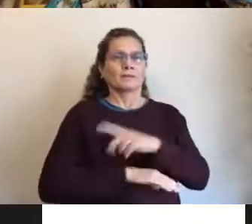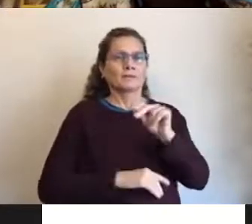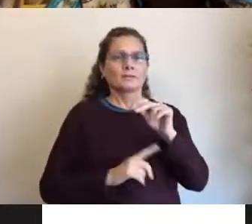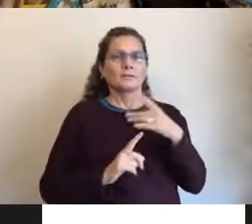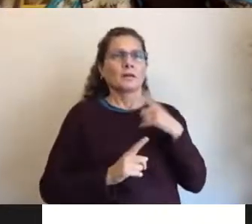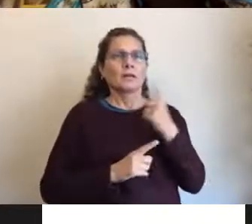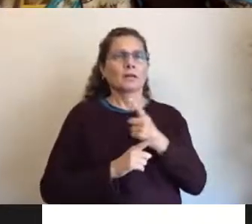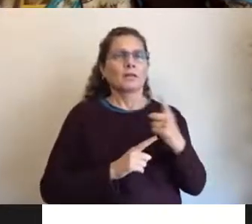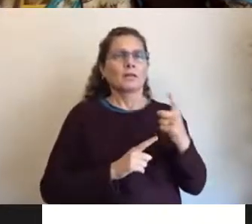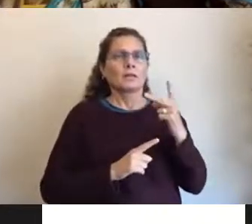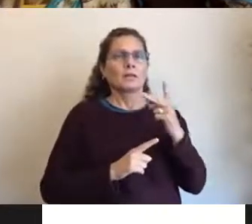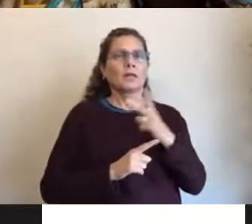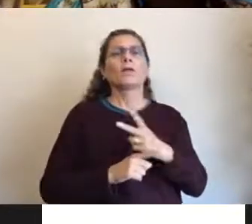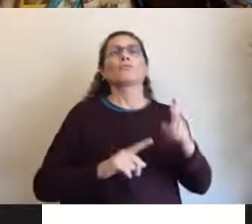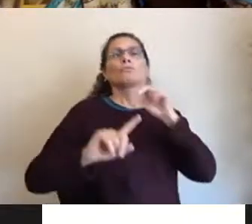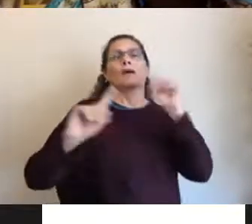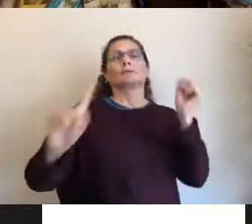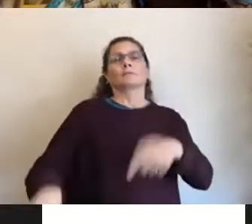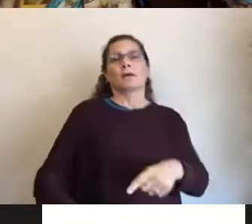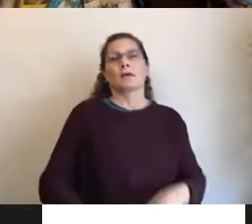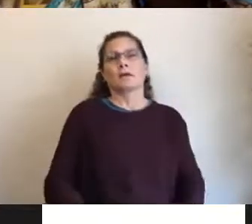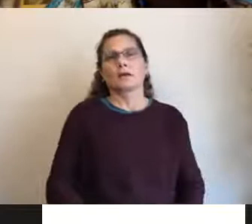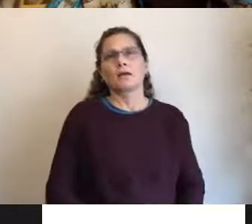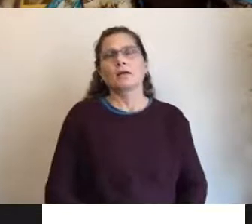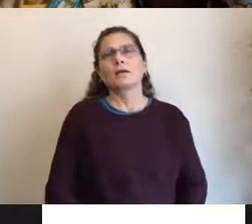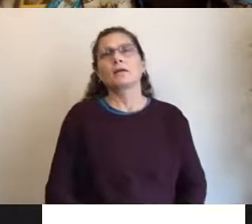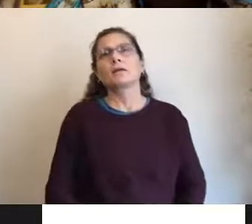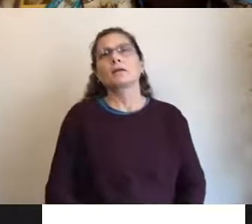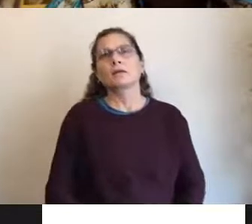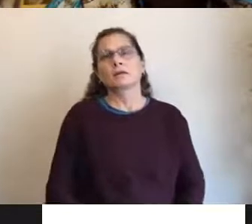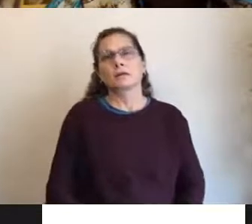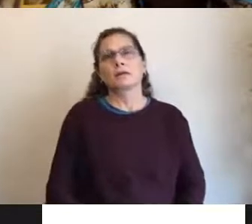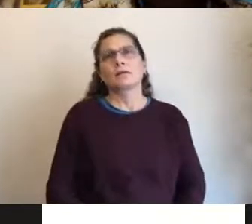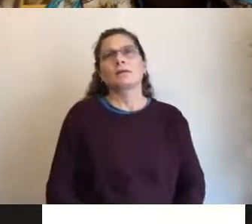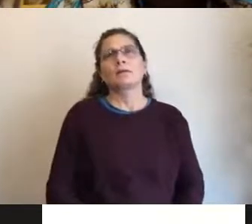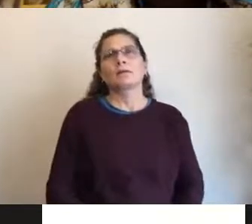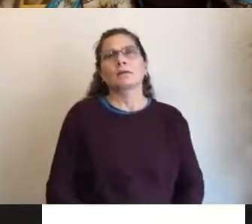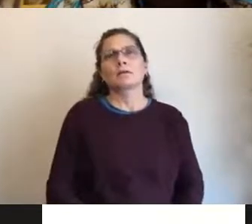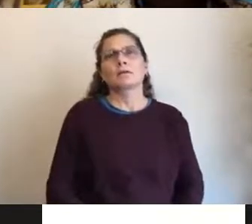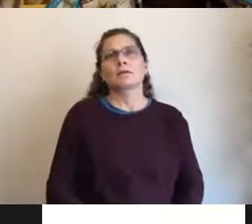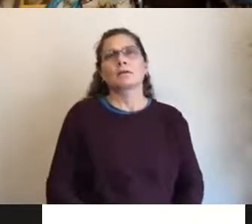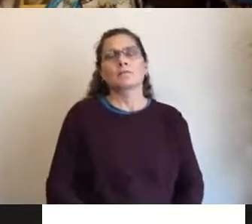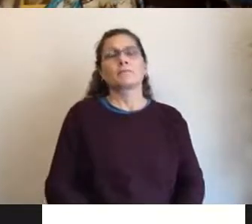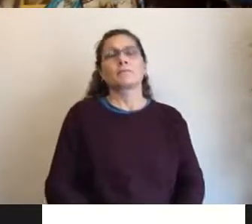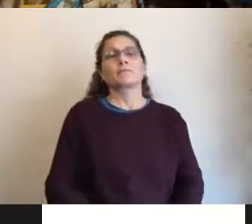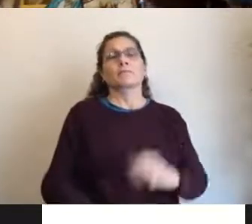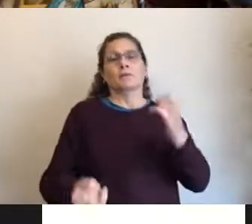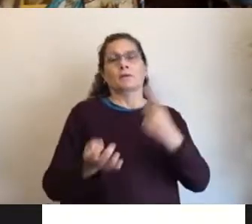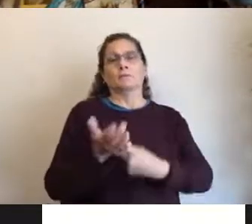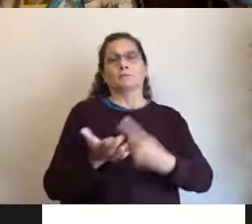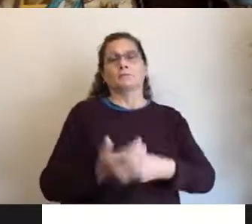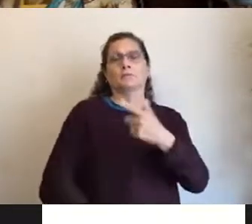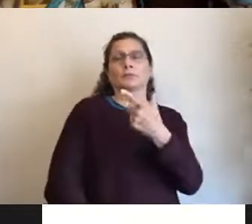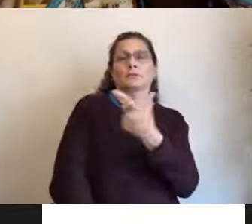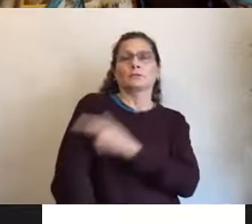next, I want to move on to our flu clinics that are also located at the 3 Milwaukee Health Department